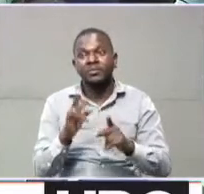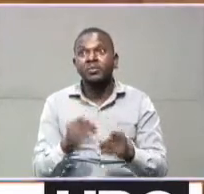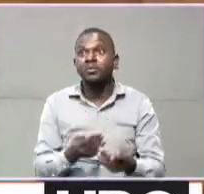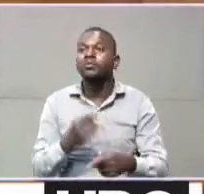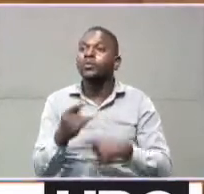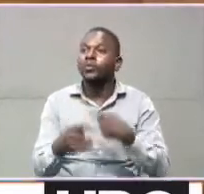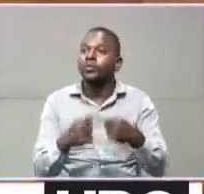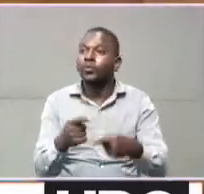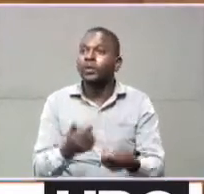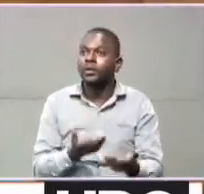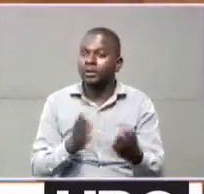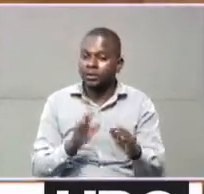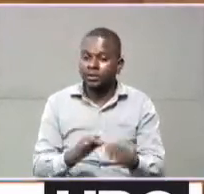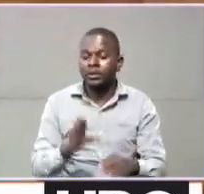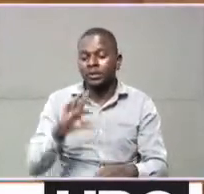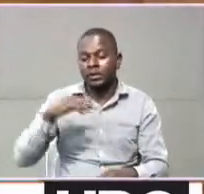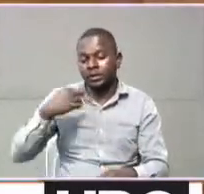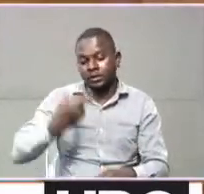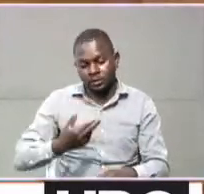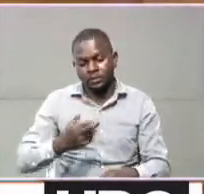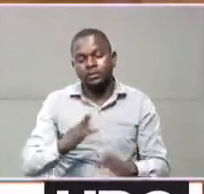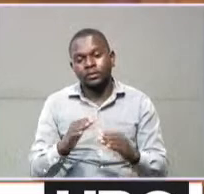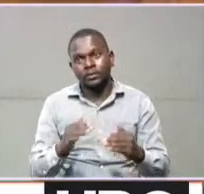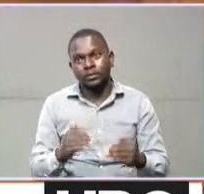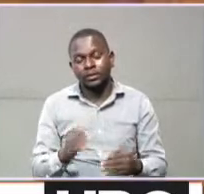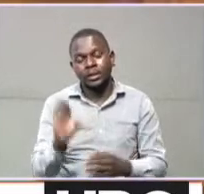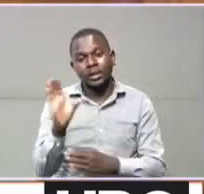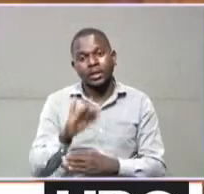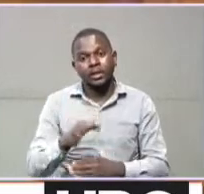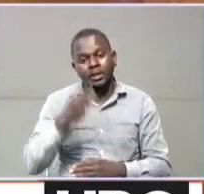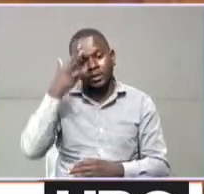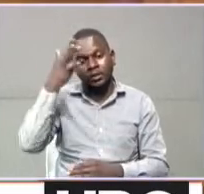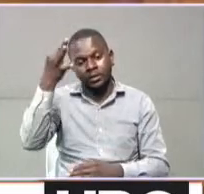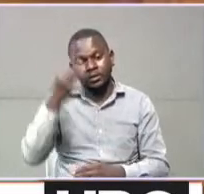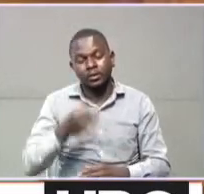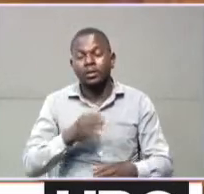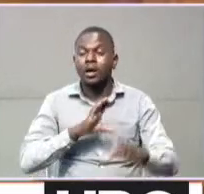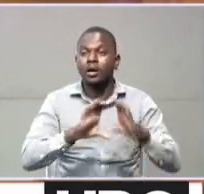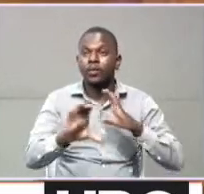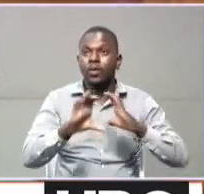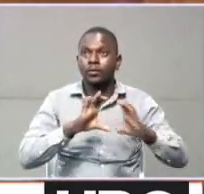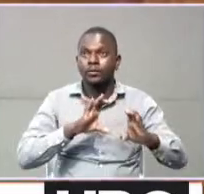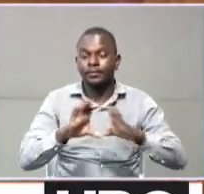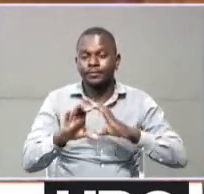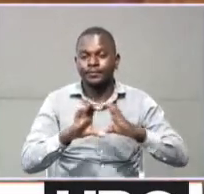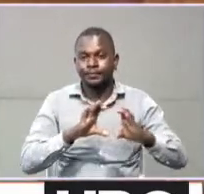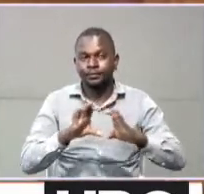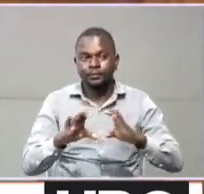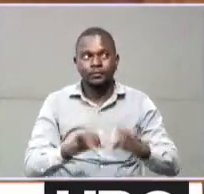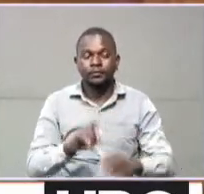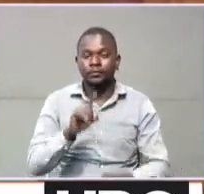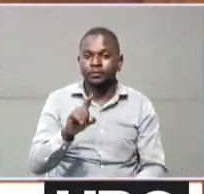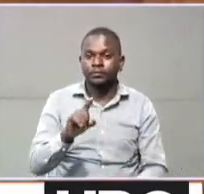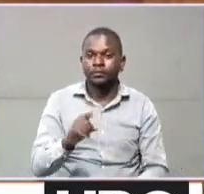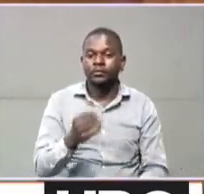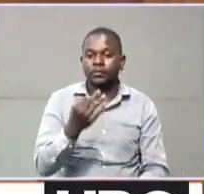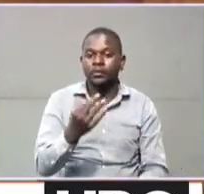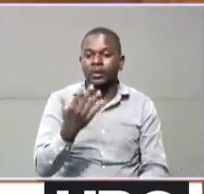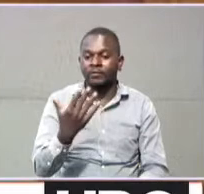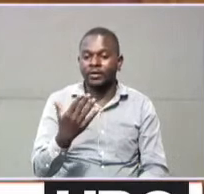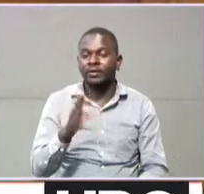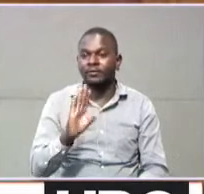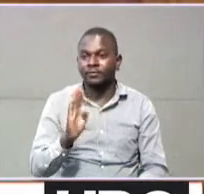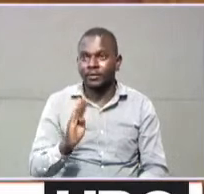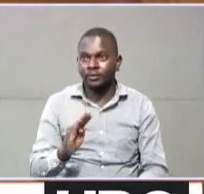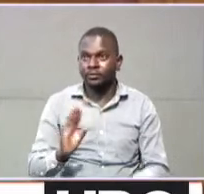dying to that response there was a cabinet decision on communication that 135 billion was